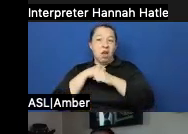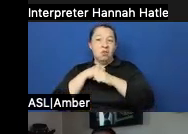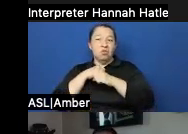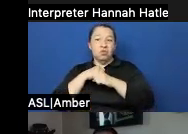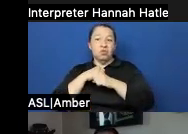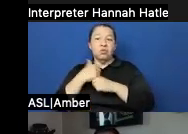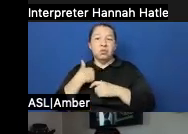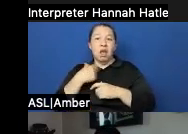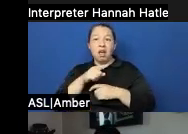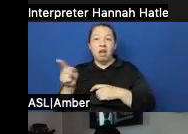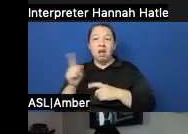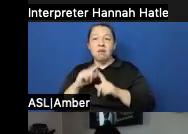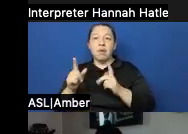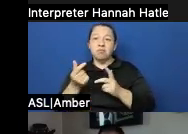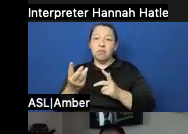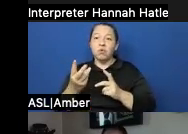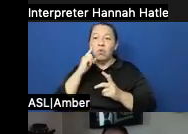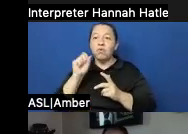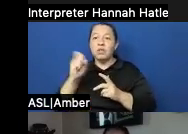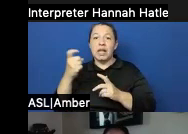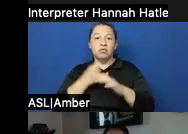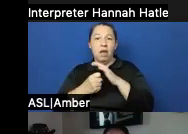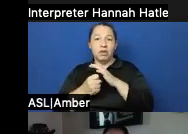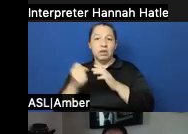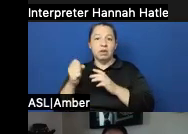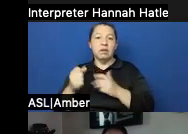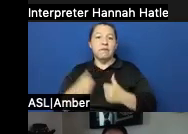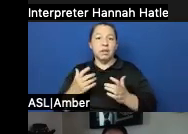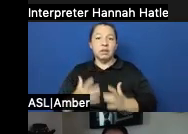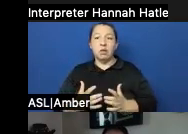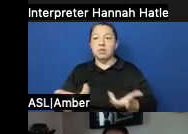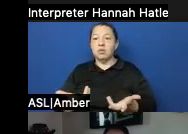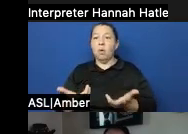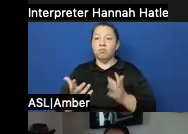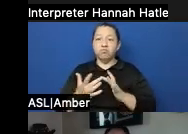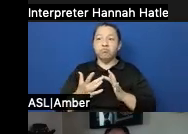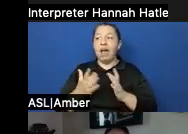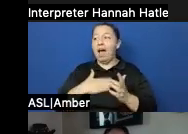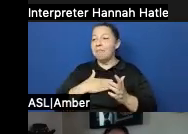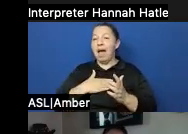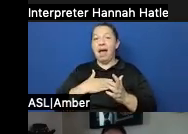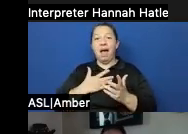outreach, and if you, I'm giving my email, I'm happy to make those networking opportunities.